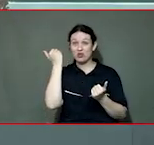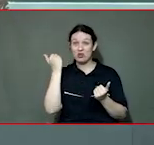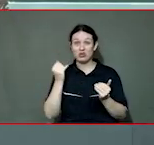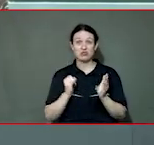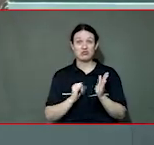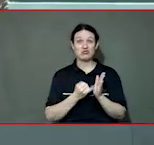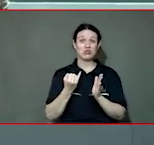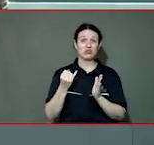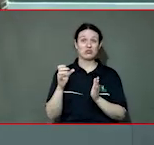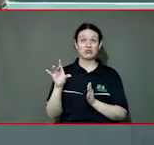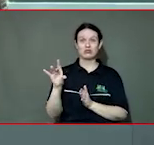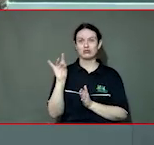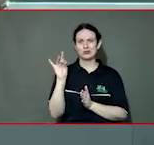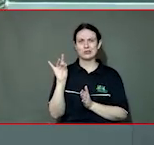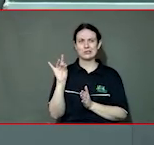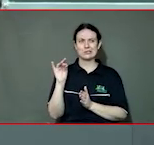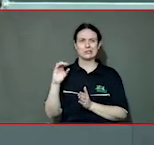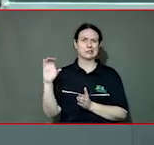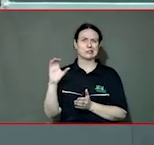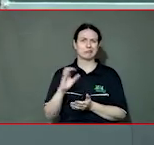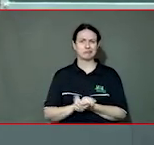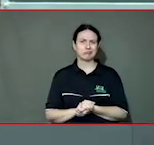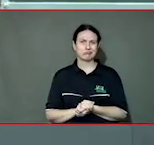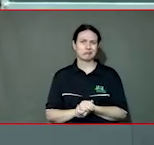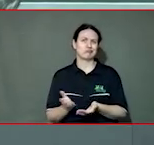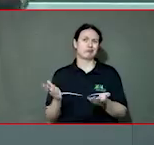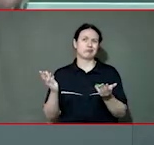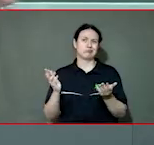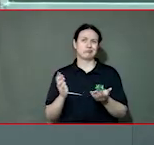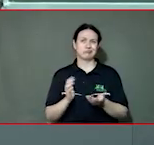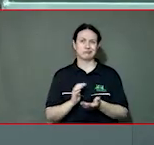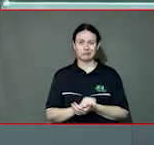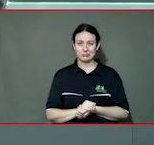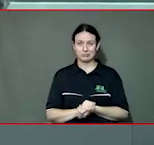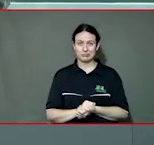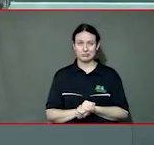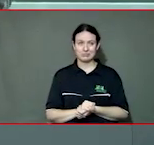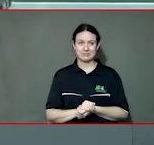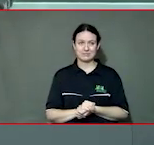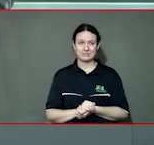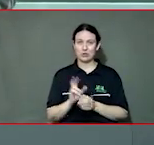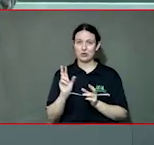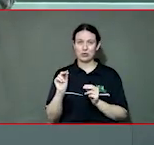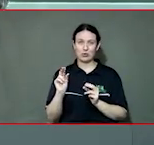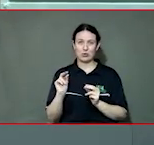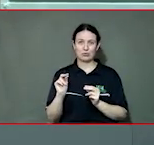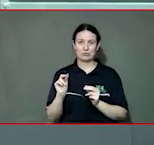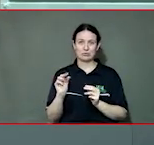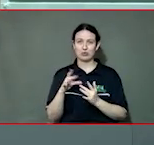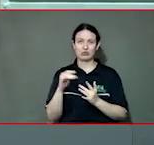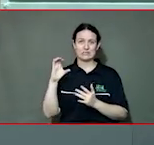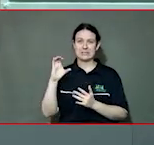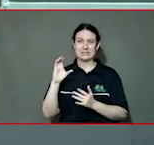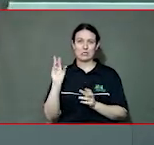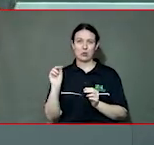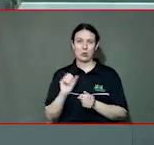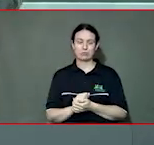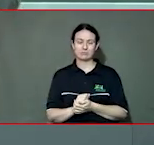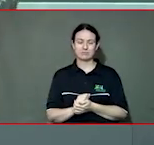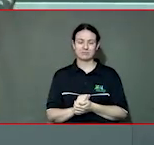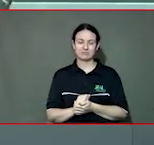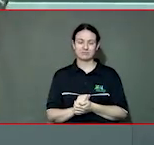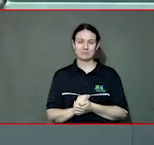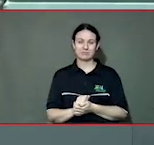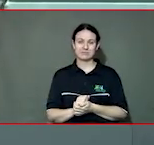choose C. So just for that sake, we don't choose C. Okay. So